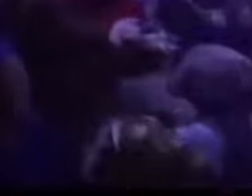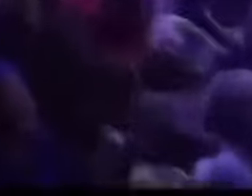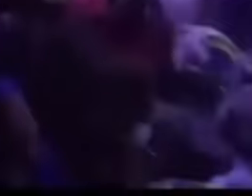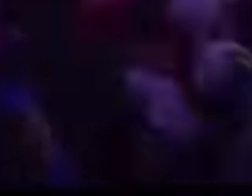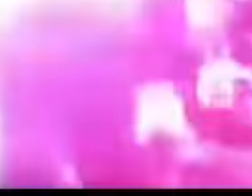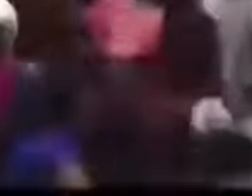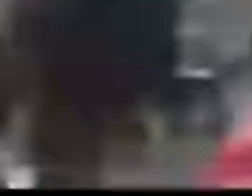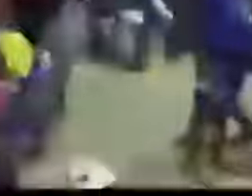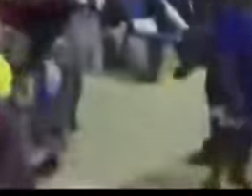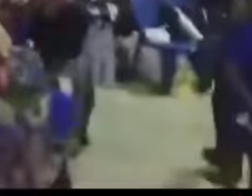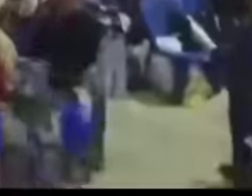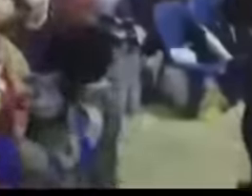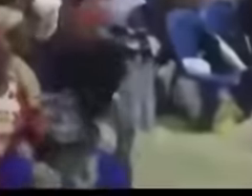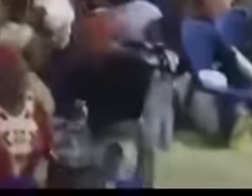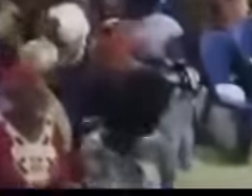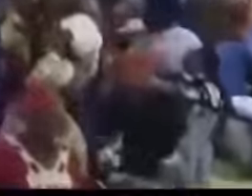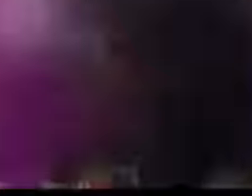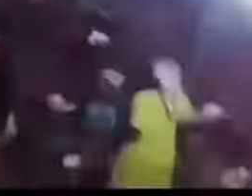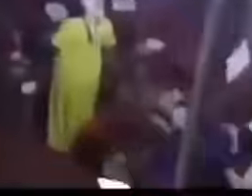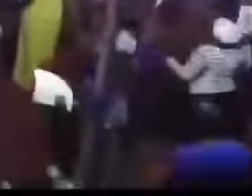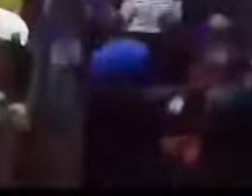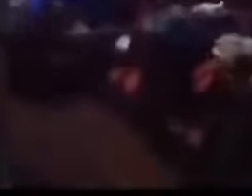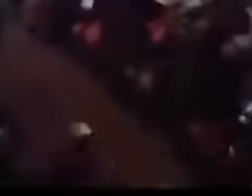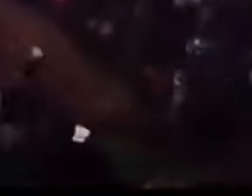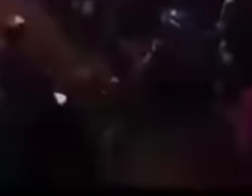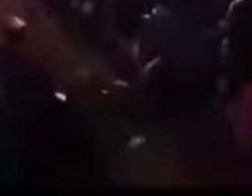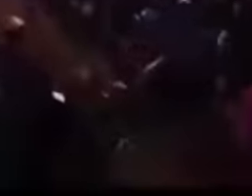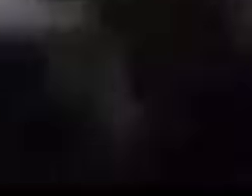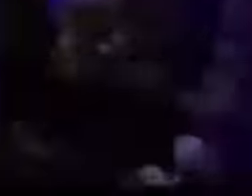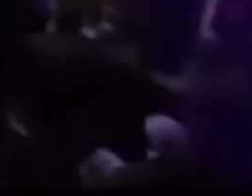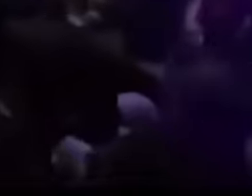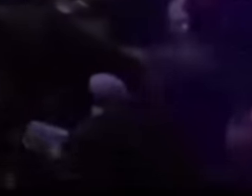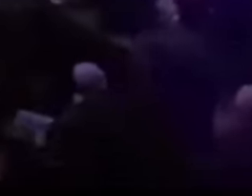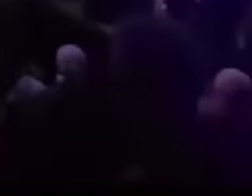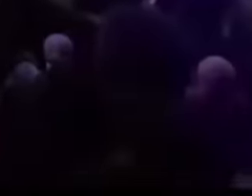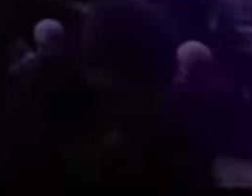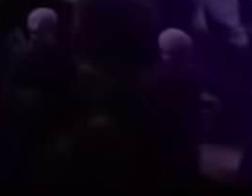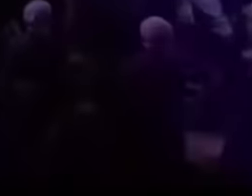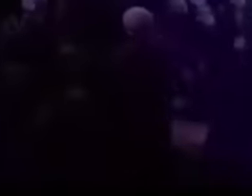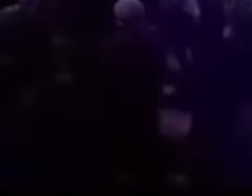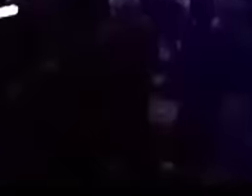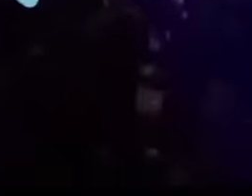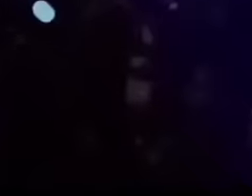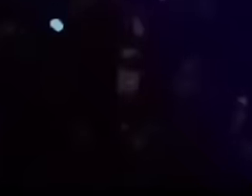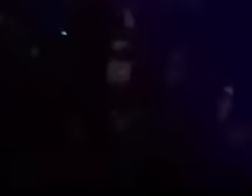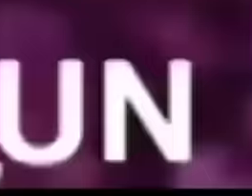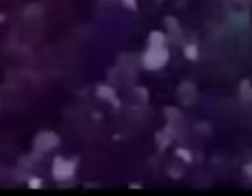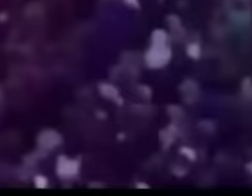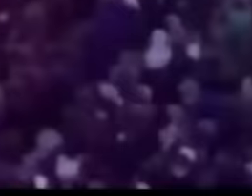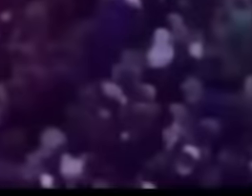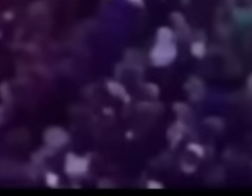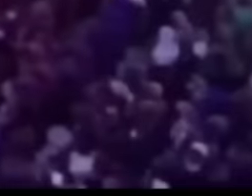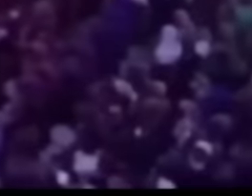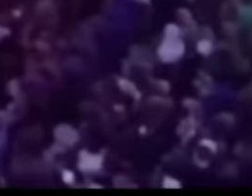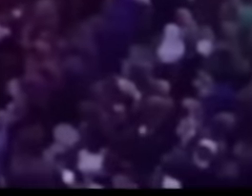to te yi o. Eni o, unstoppable God Olorun ti a ko le da duro. 72 hours lu ku ape marathon prayer.